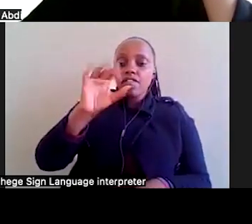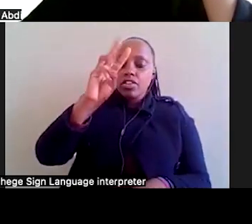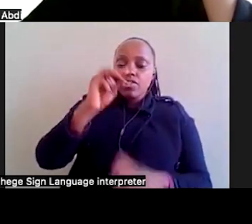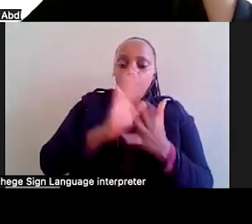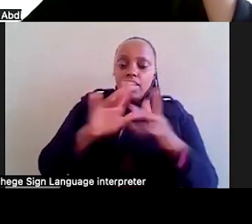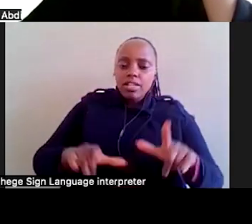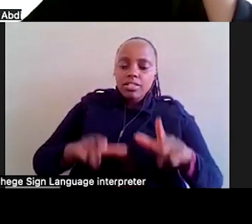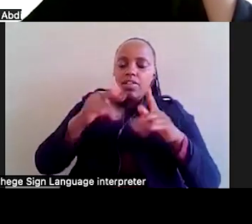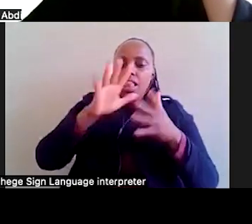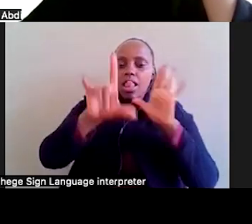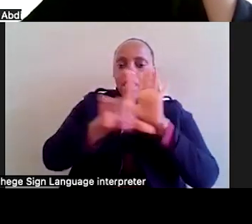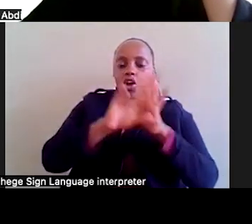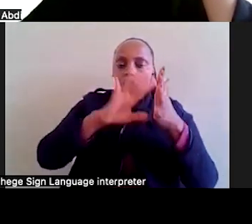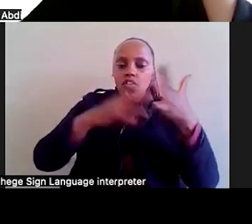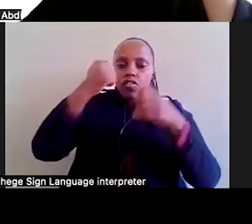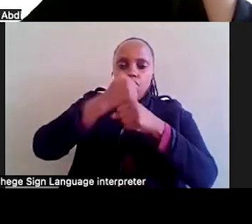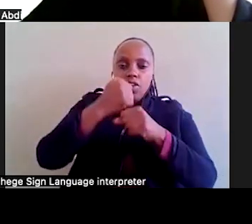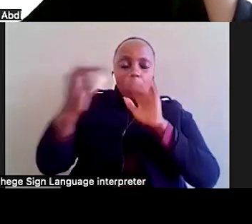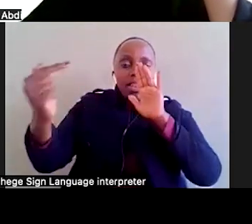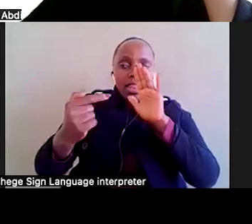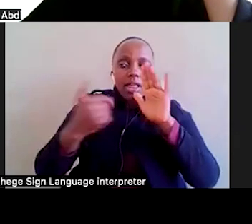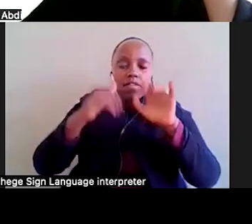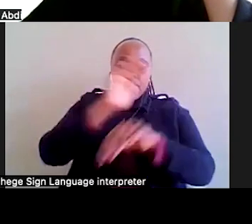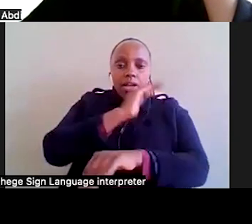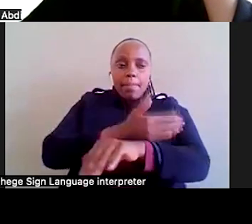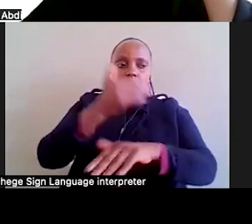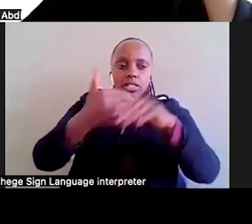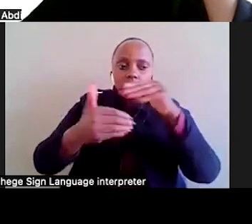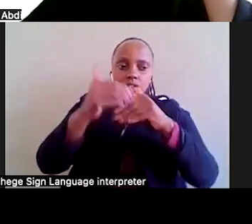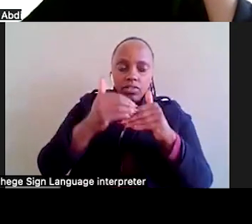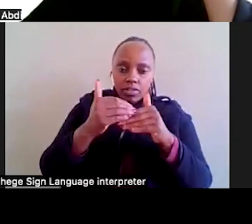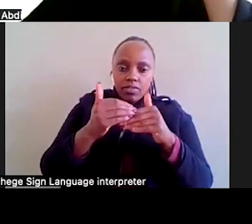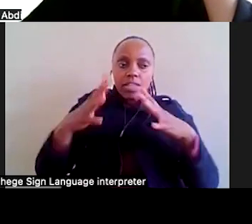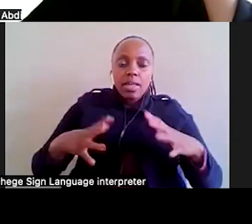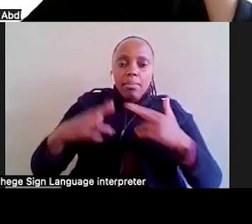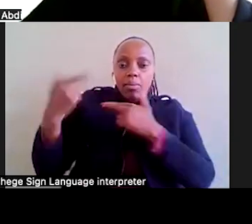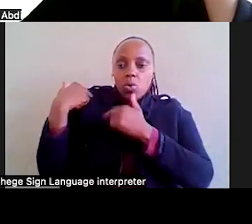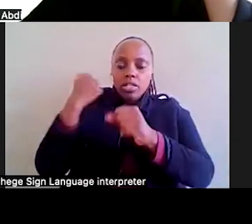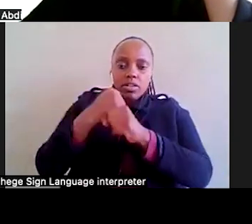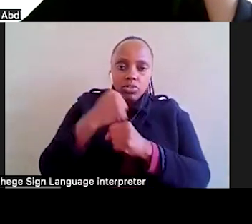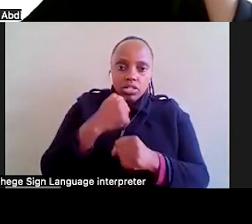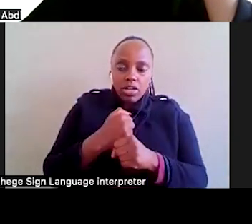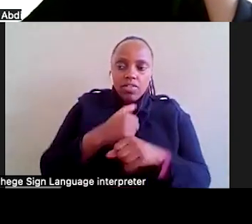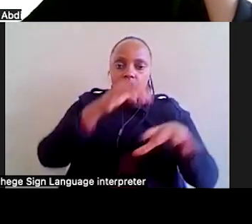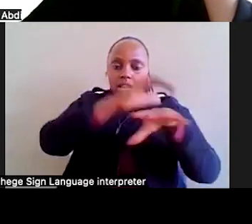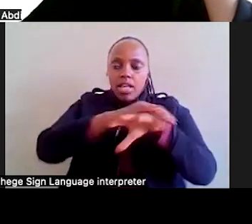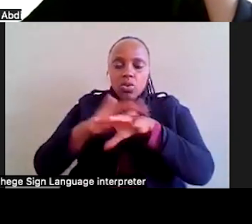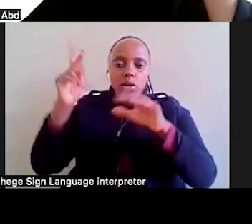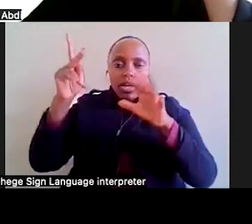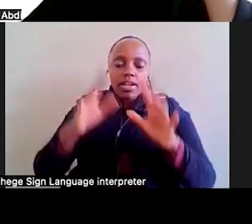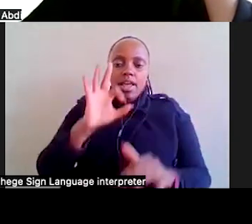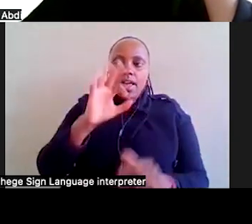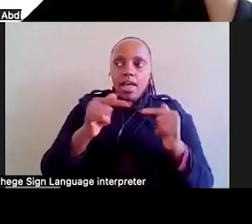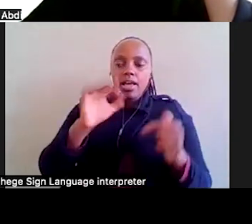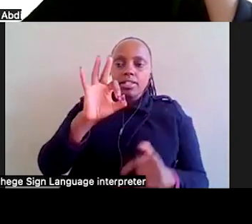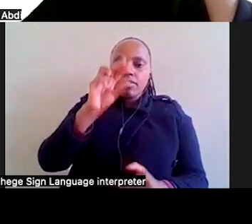legal framework. Under this, we have capacity building of resource persons and duty bearers. We have reaching out to Kenyans with anti-FGM messages through